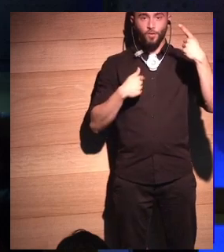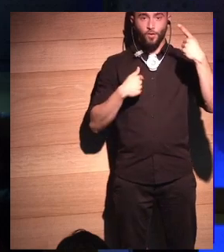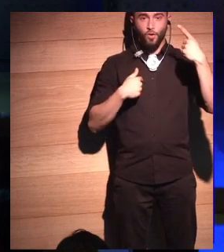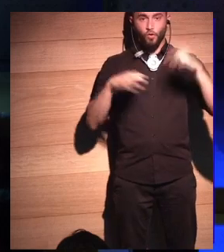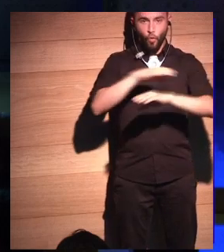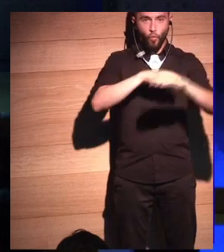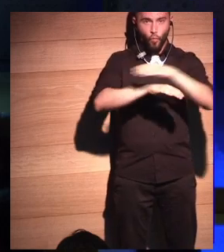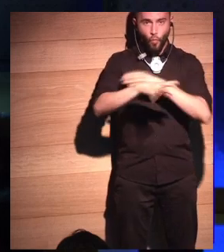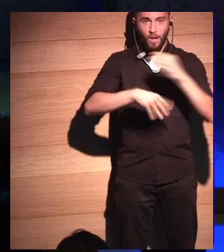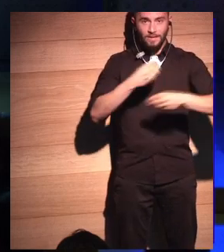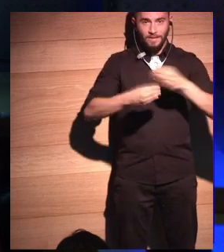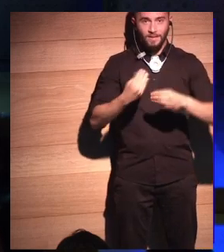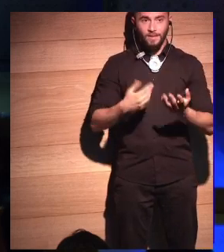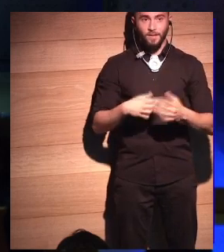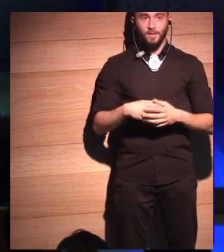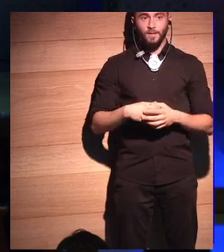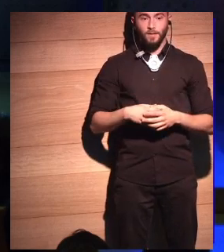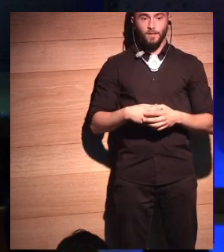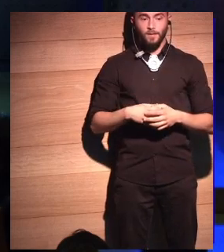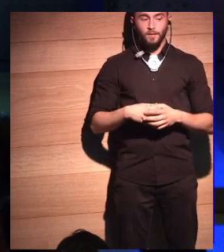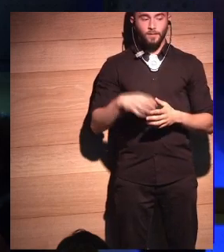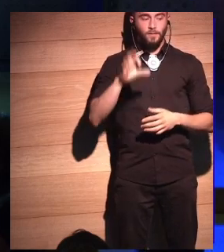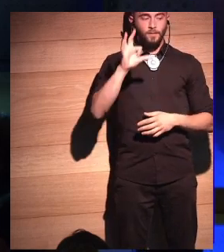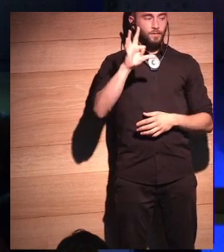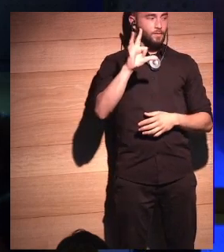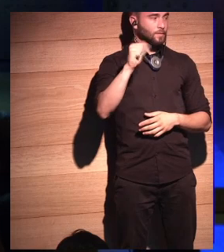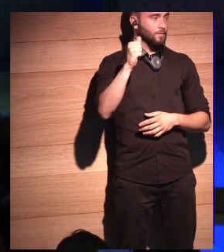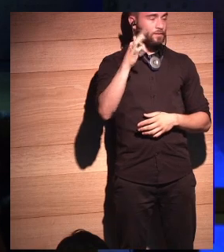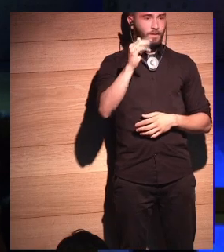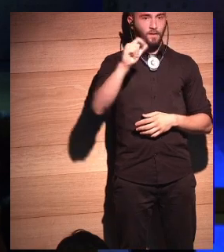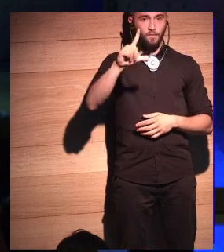Song. Wait, where is it? There it is.